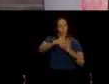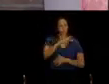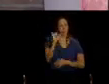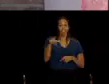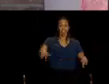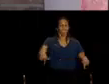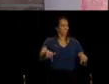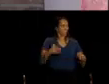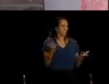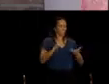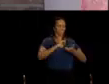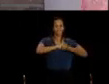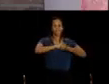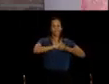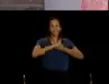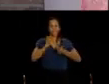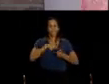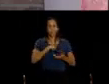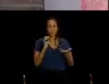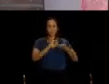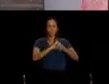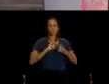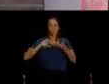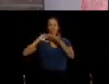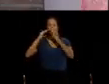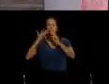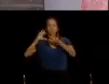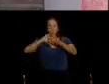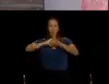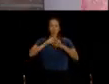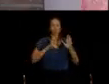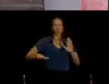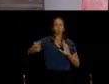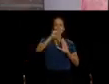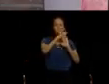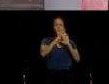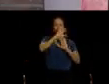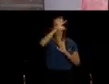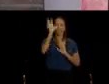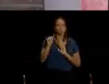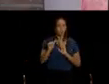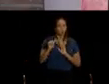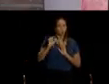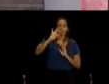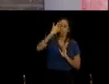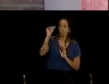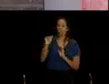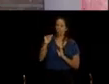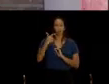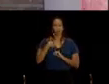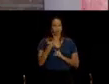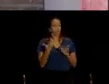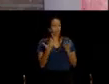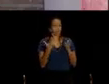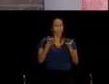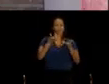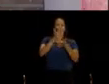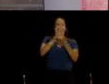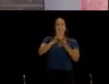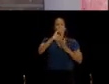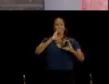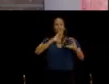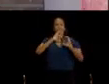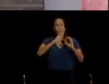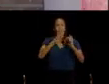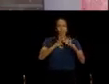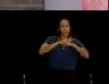Cafe. With our community partners statewide, we help to eliminate barriers that make accessing health